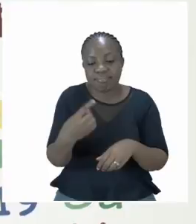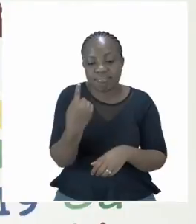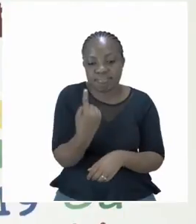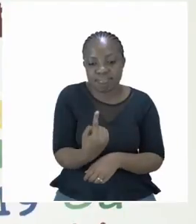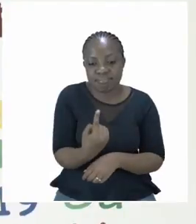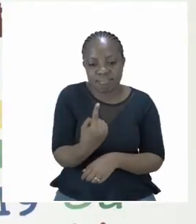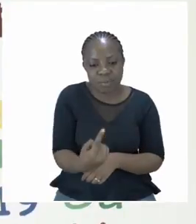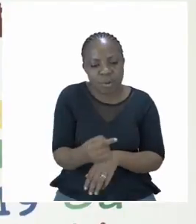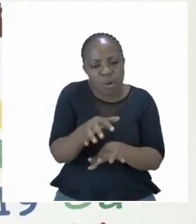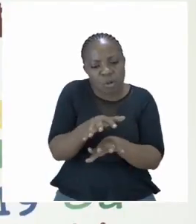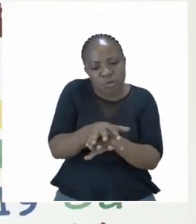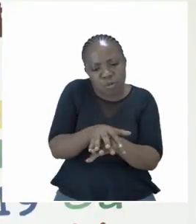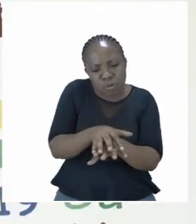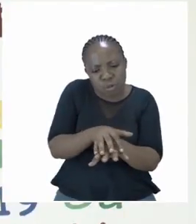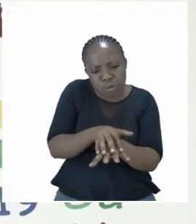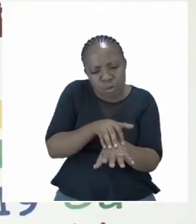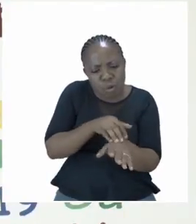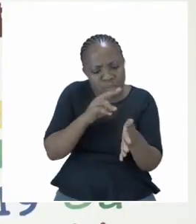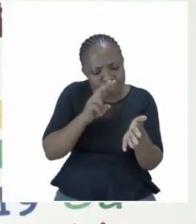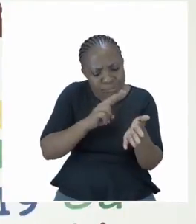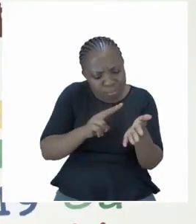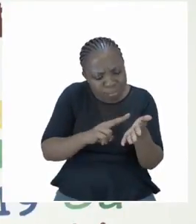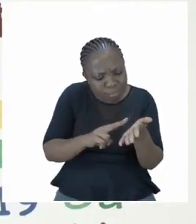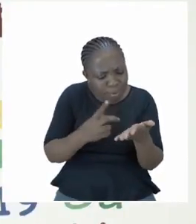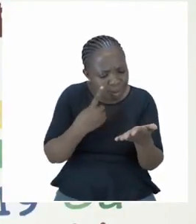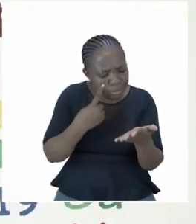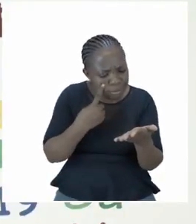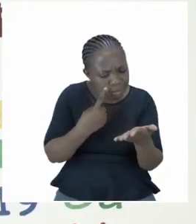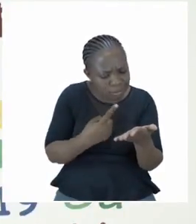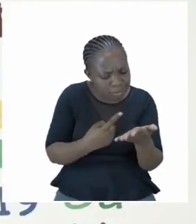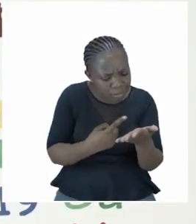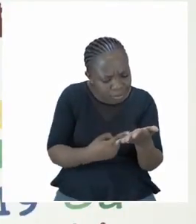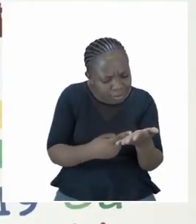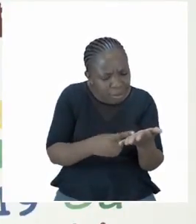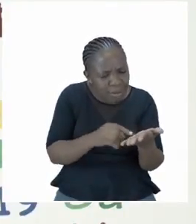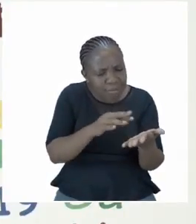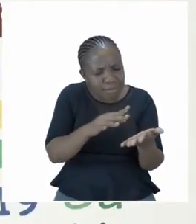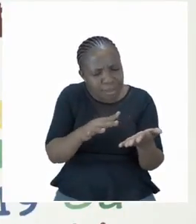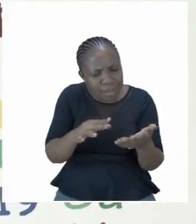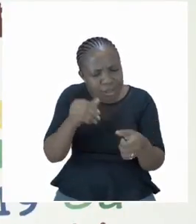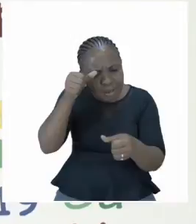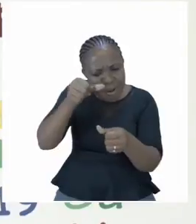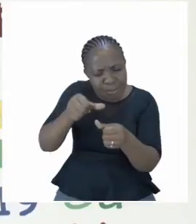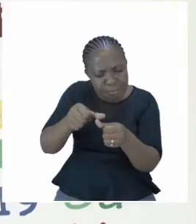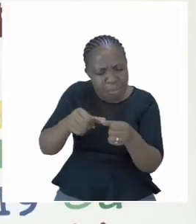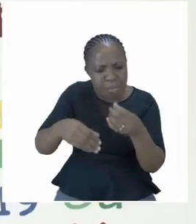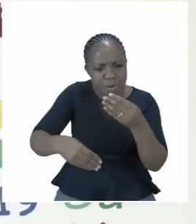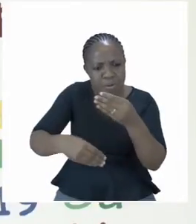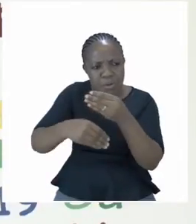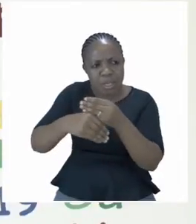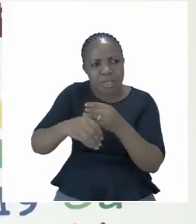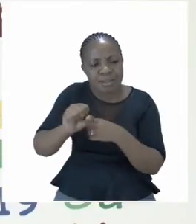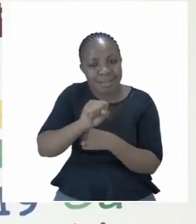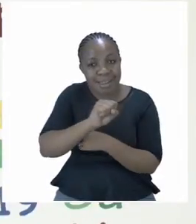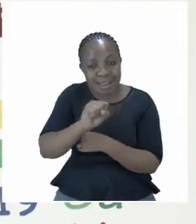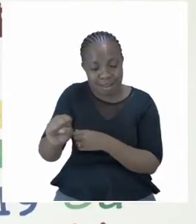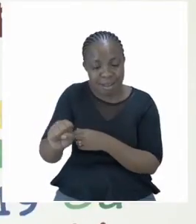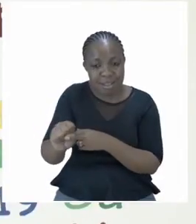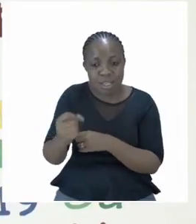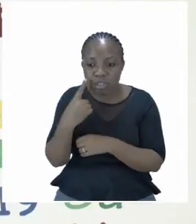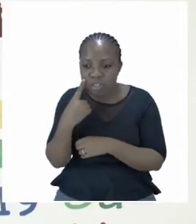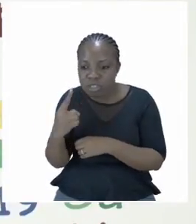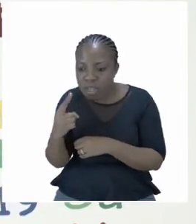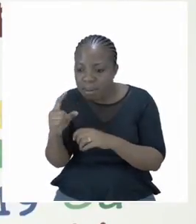your time, read each word, sound it if you have to, and use the pictures for the